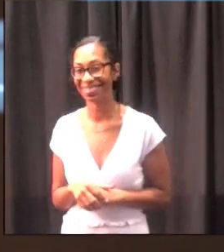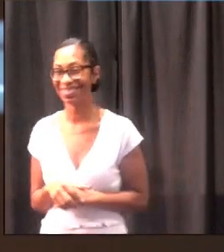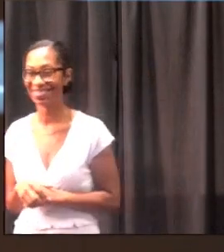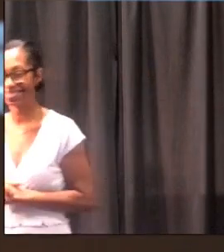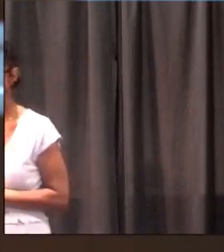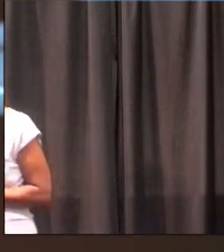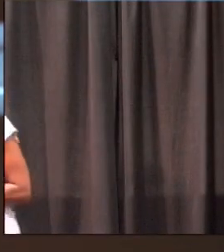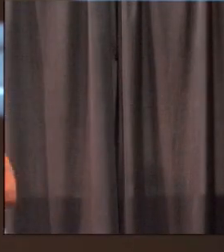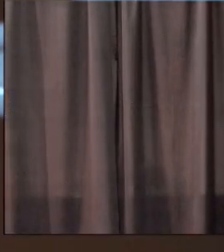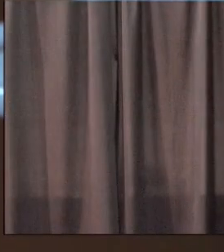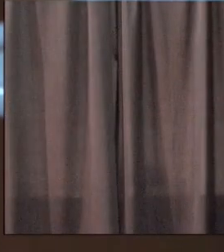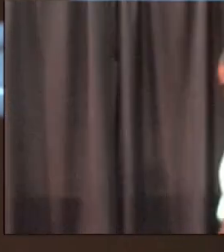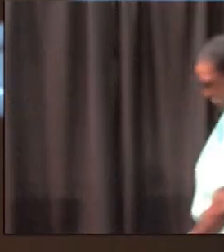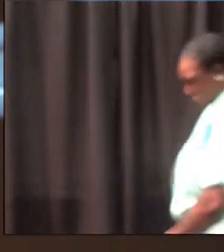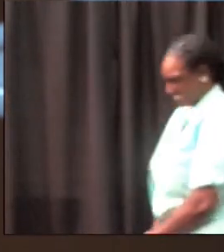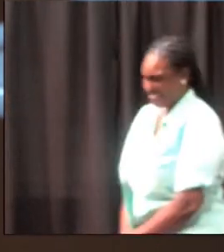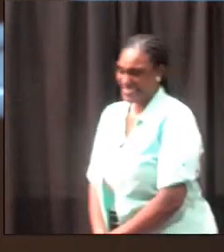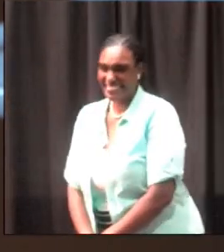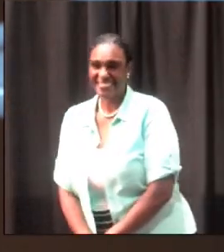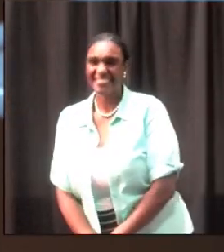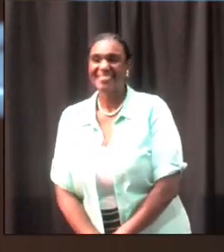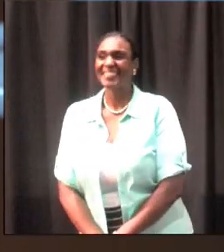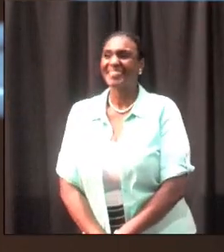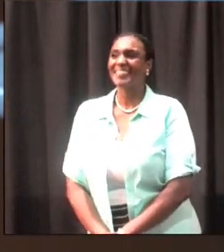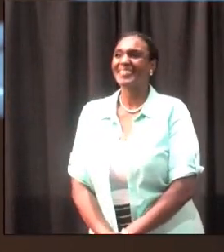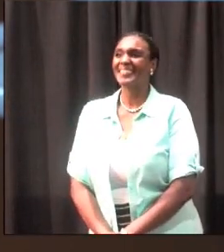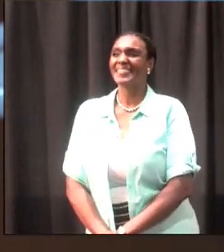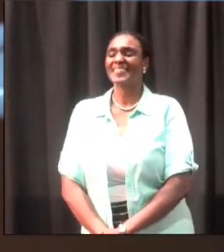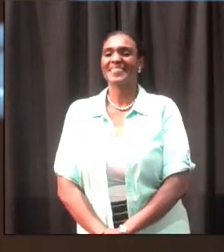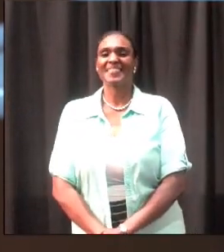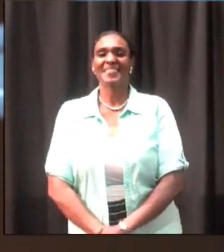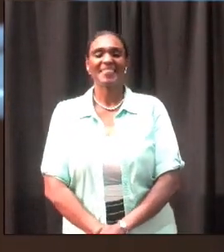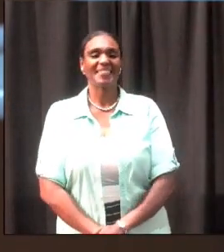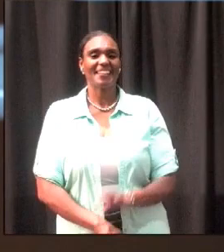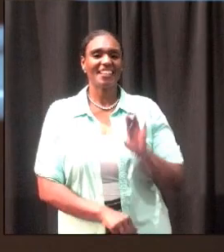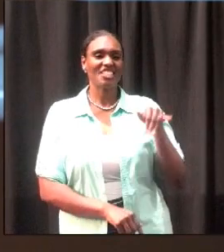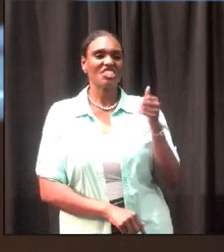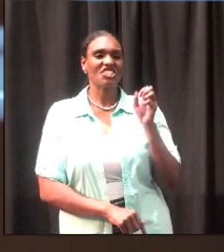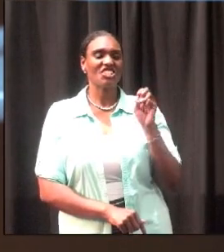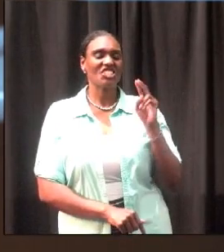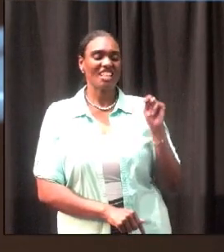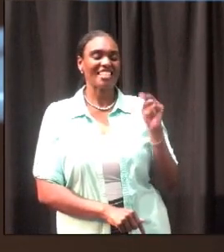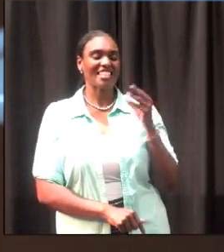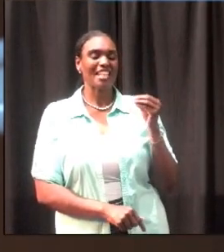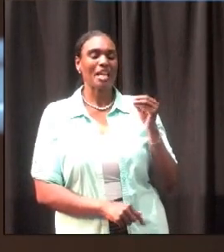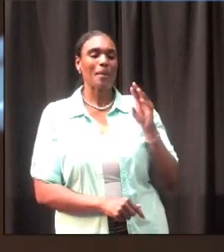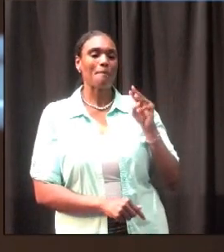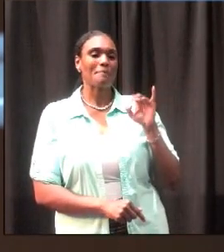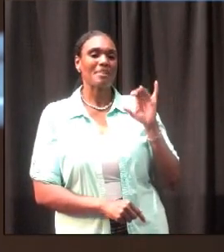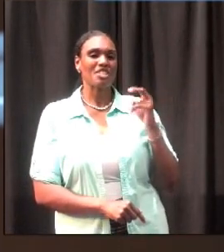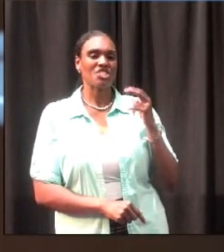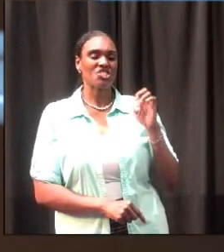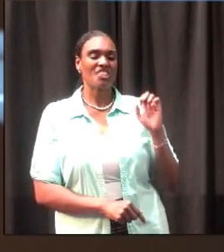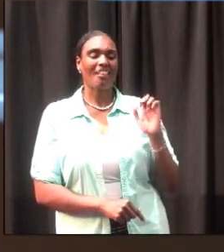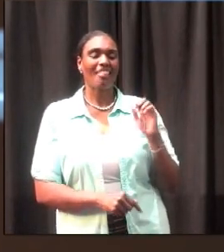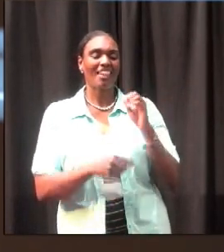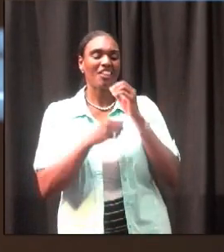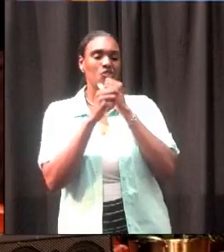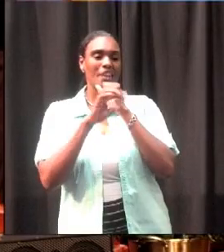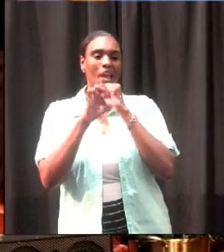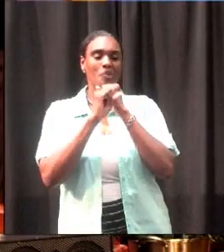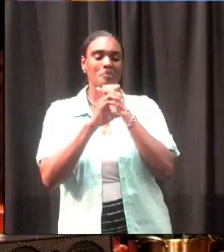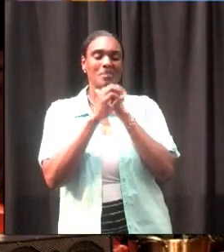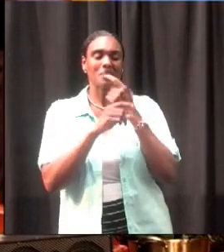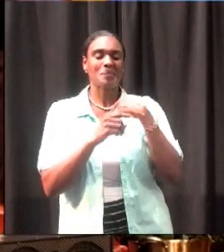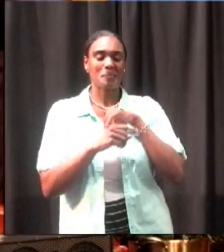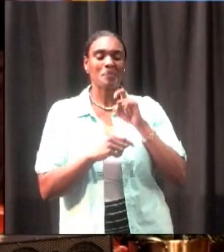here. So these people that are standing here, Jason and Michelle, they're going to share some announcements that you all need, that we'll continue